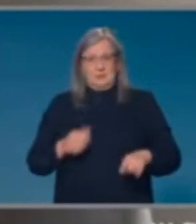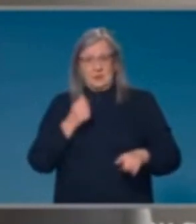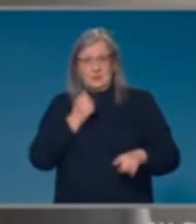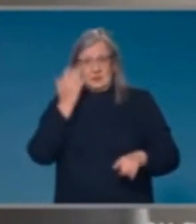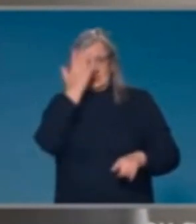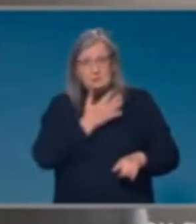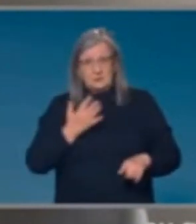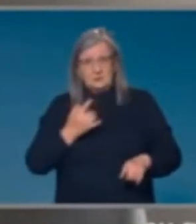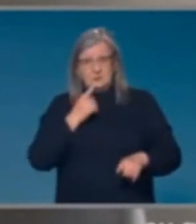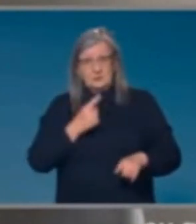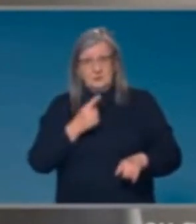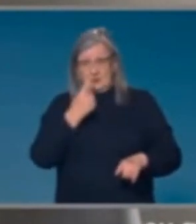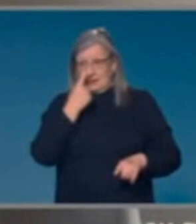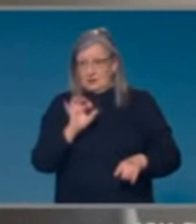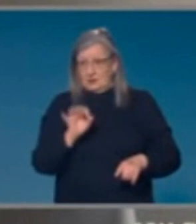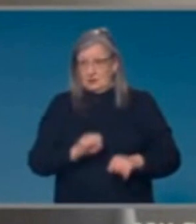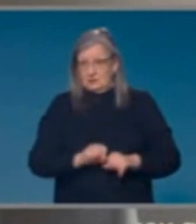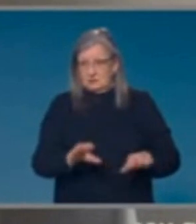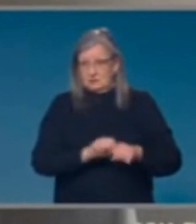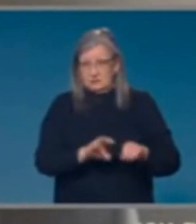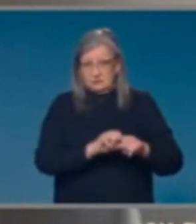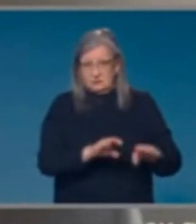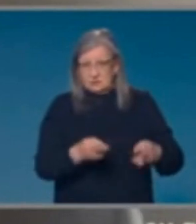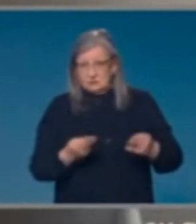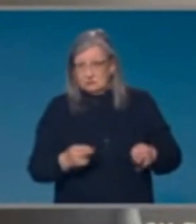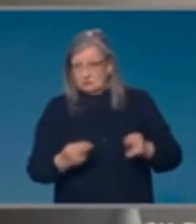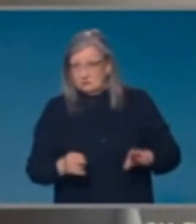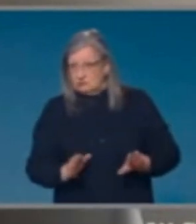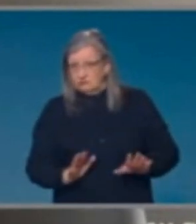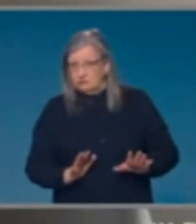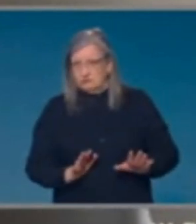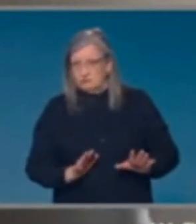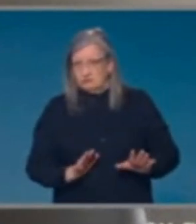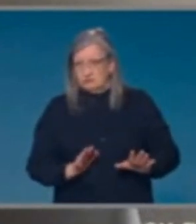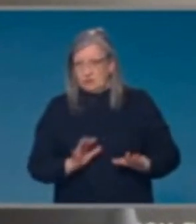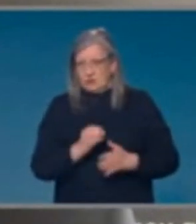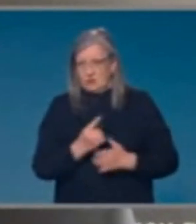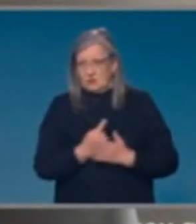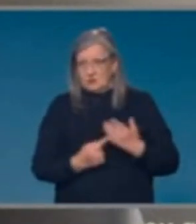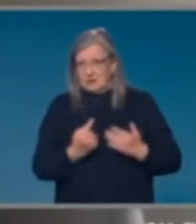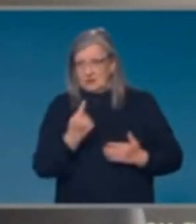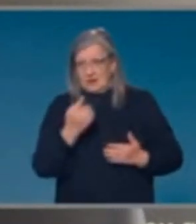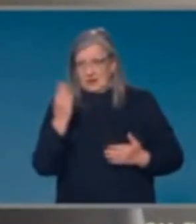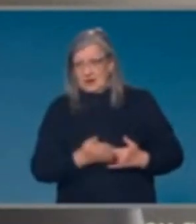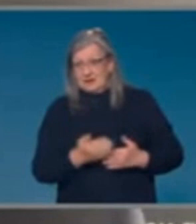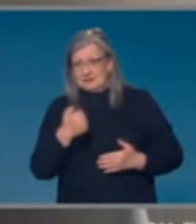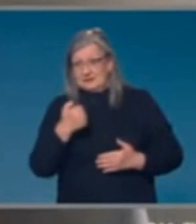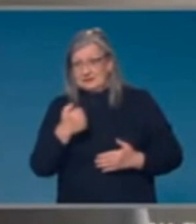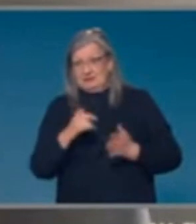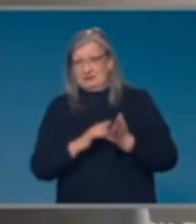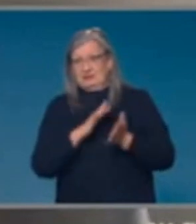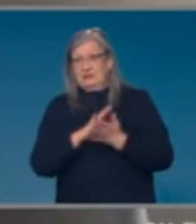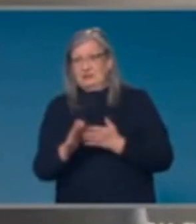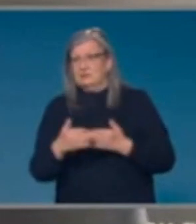particular loss of life, I think the loss of life is about 1/6 of that of the general population in Australia, that it's not